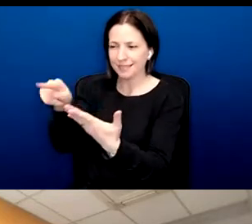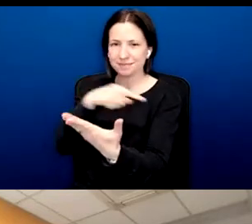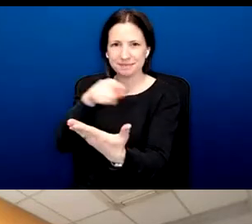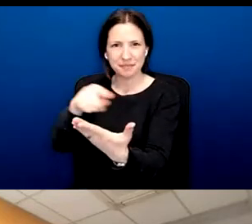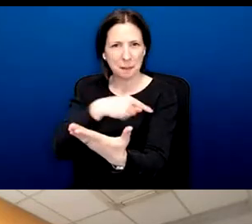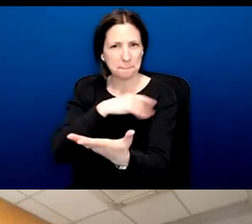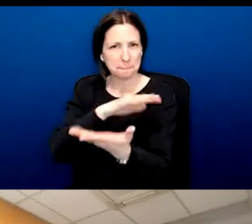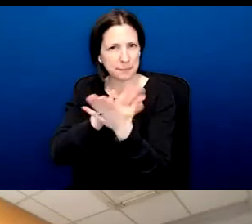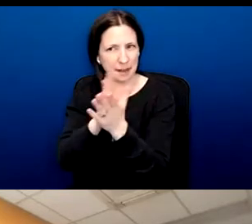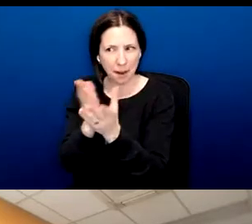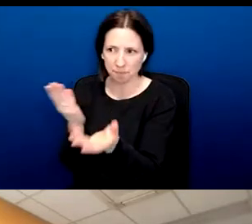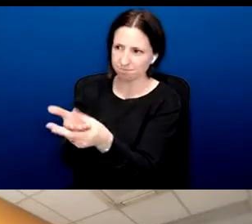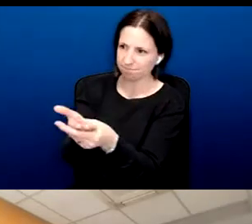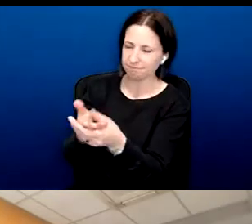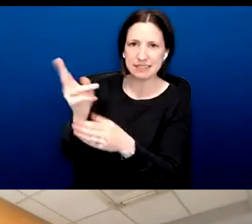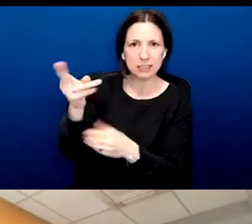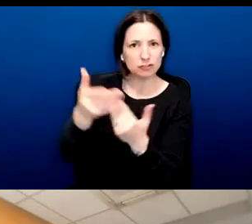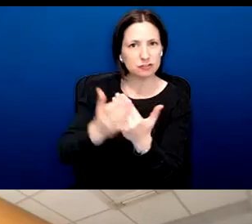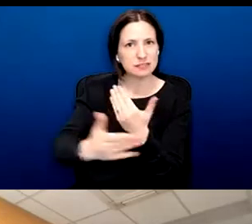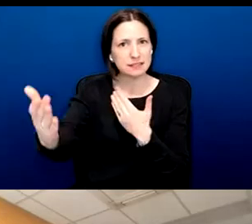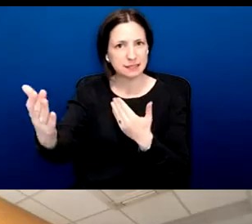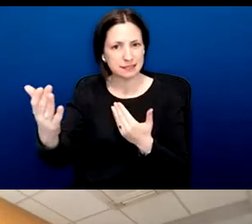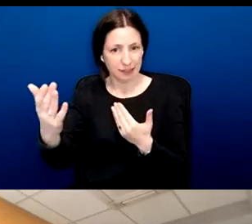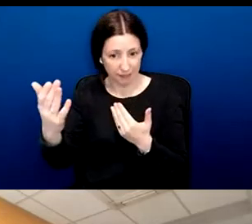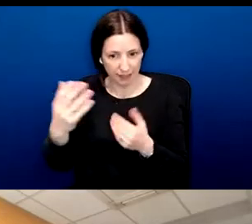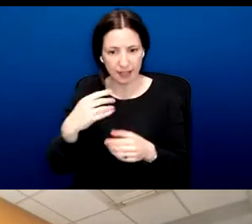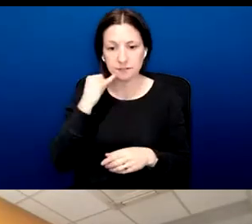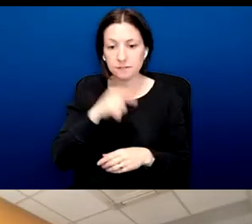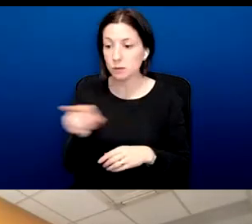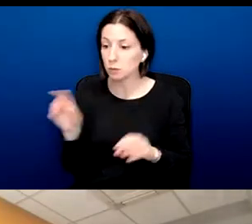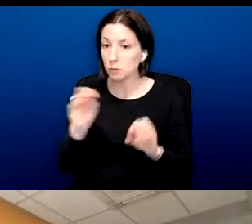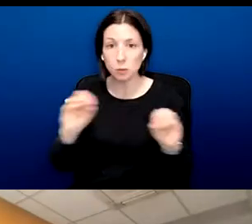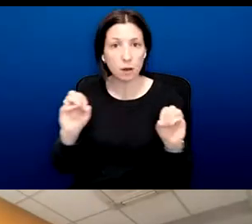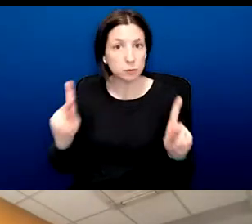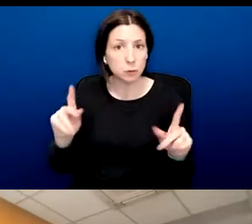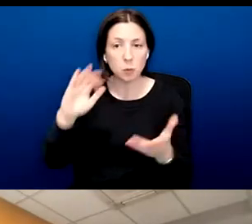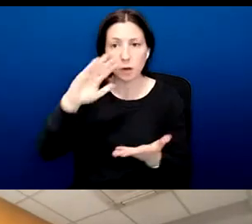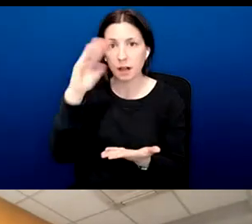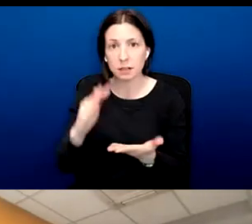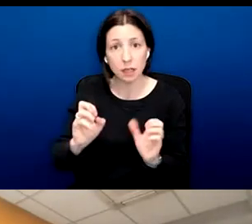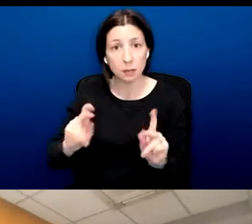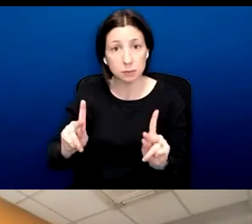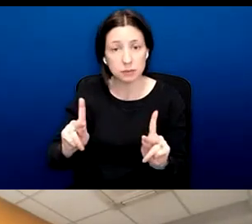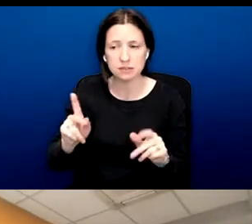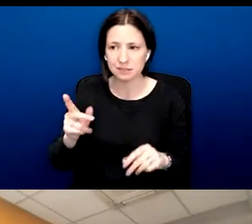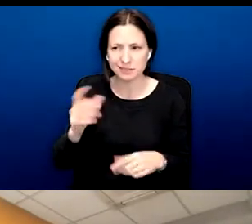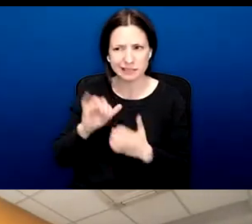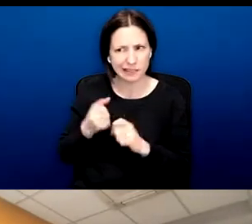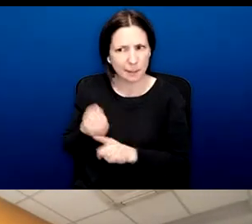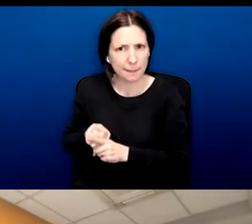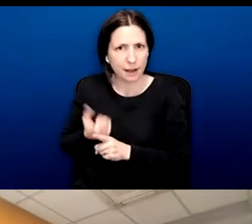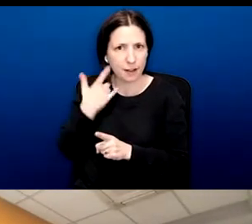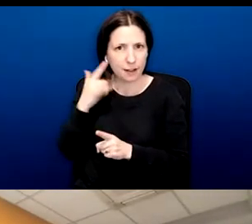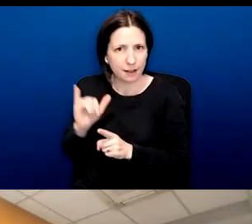become history, and what it means when we remove those opportunities, reduce those opportunities. So I really appreciate